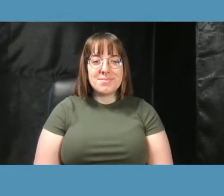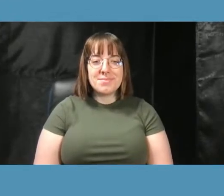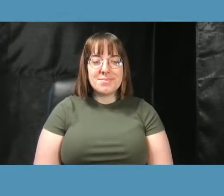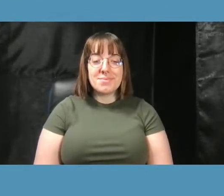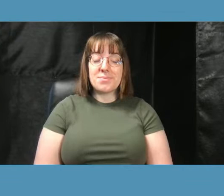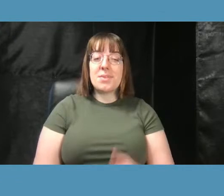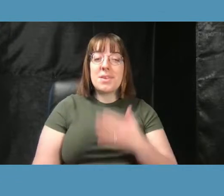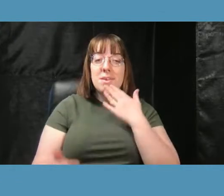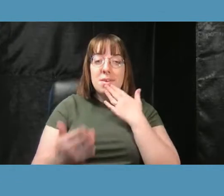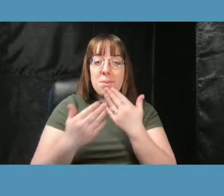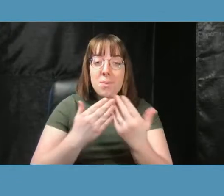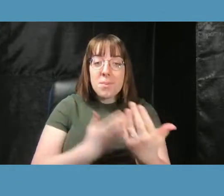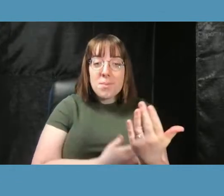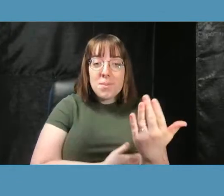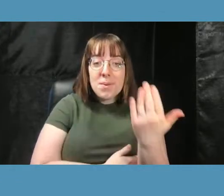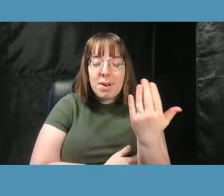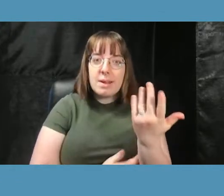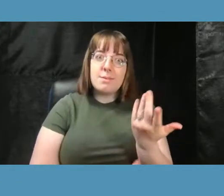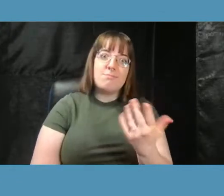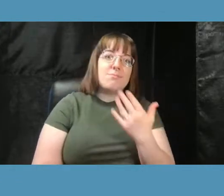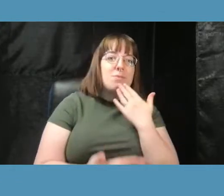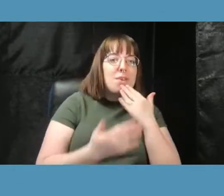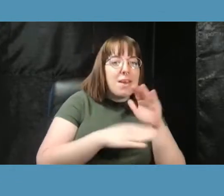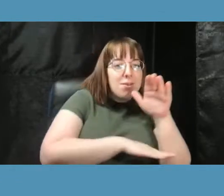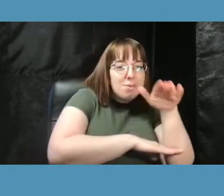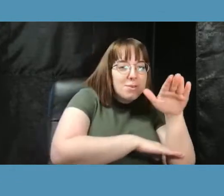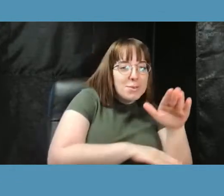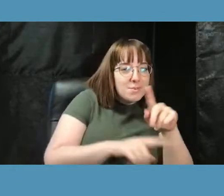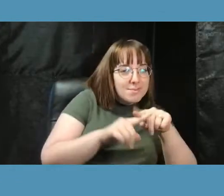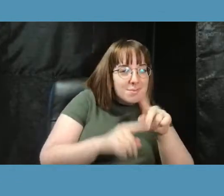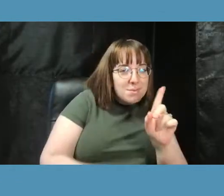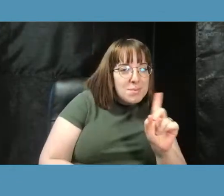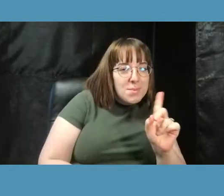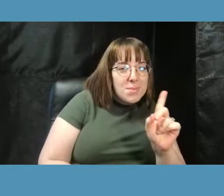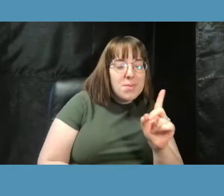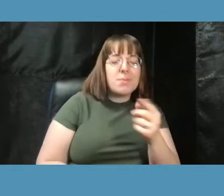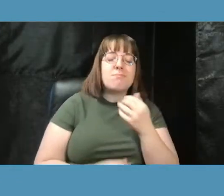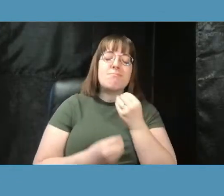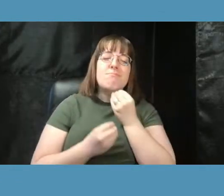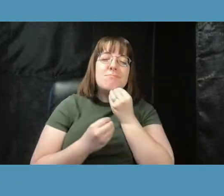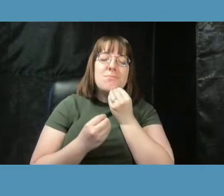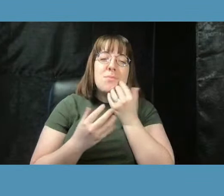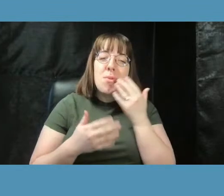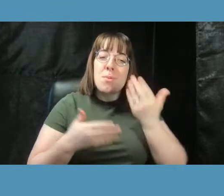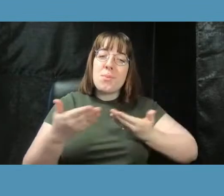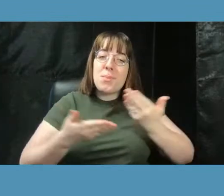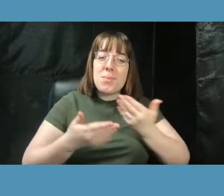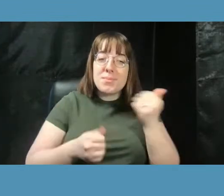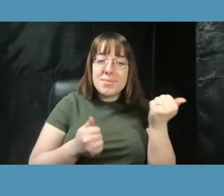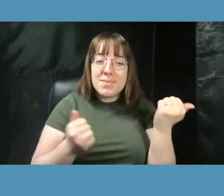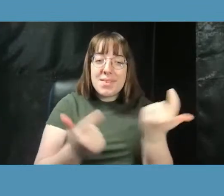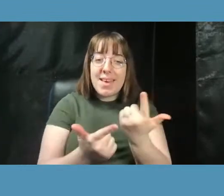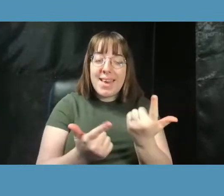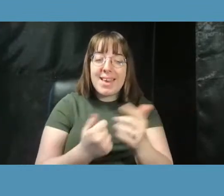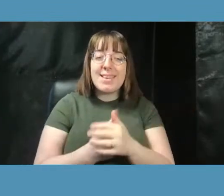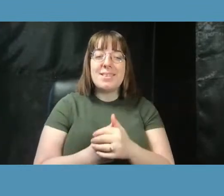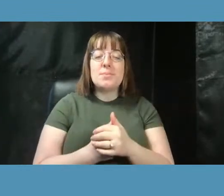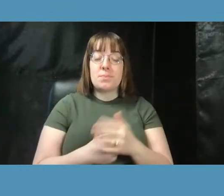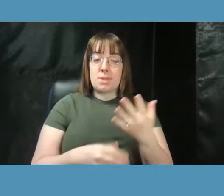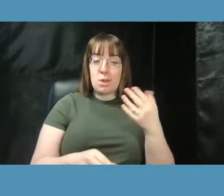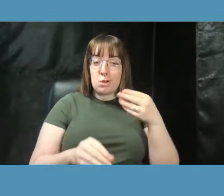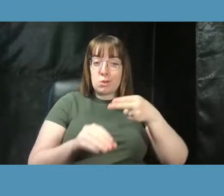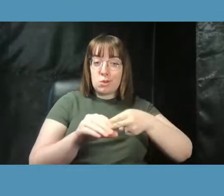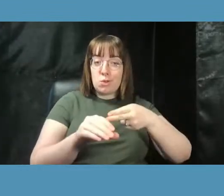Well, good morning or good afternoon, and a warm welcome to all. You've joined the session, Introduction to